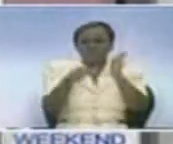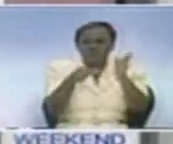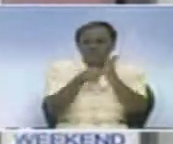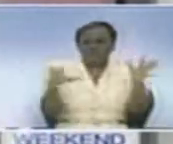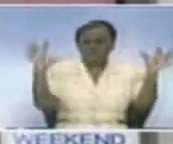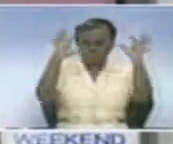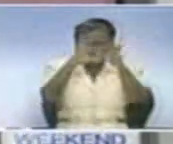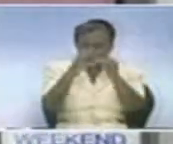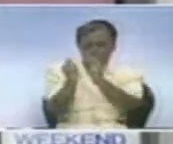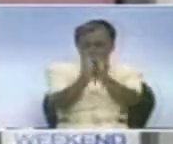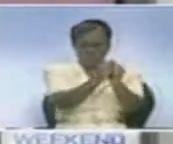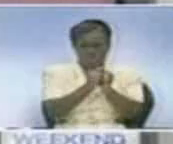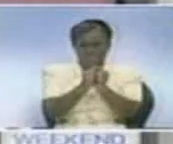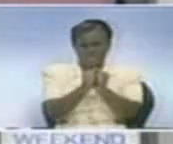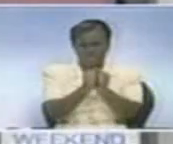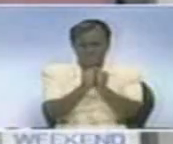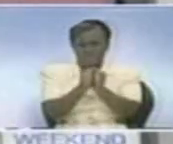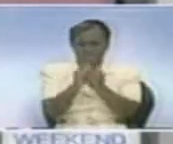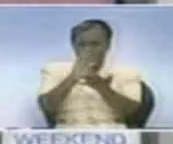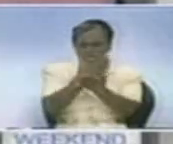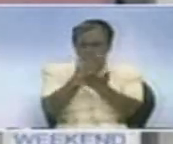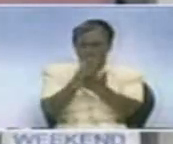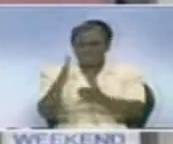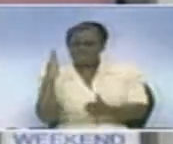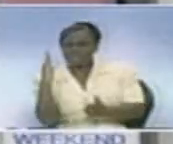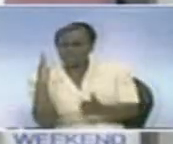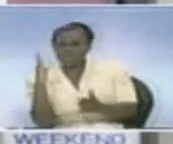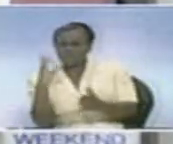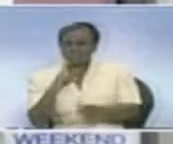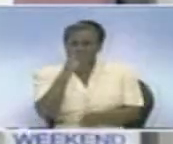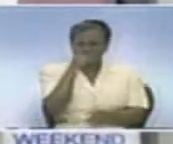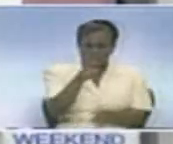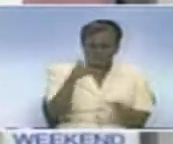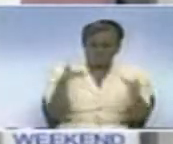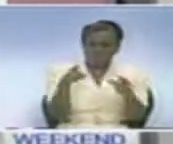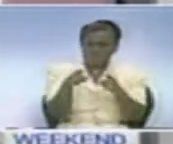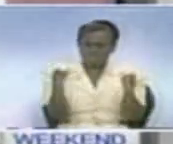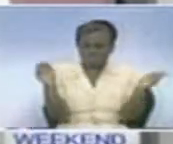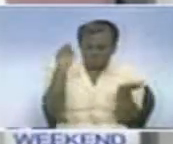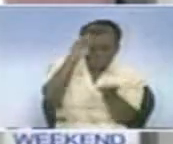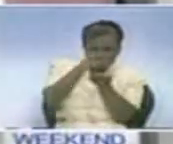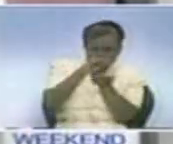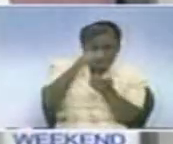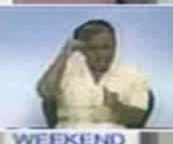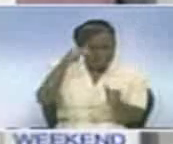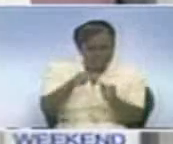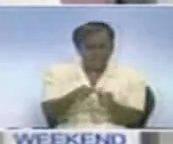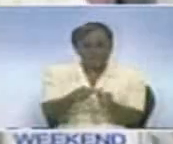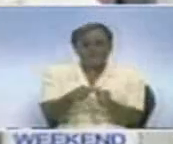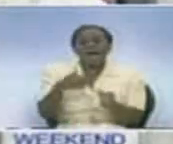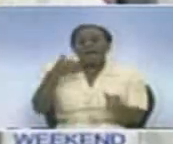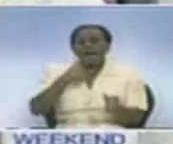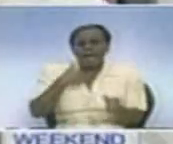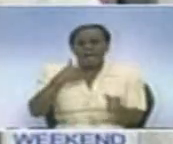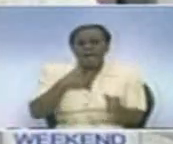jointly, uh-huh. so that the finger pointing between the security organs and the citizens is reduced. Okay. Remember, uh-huh. we have